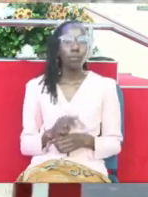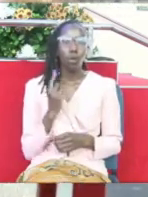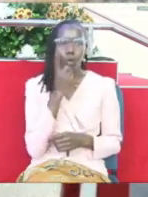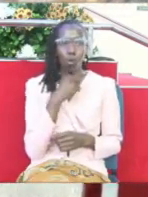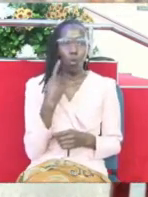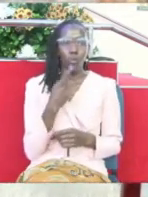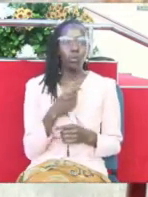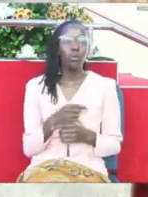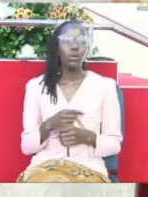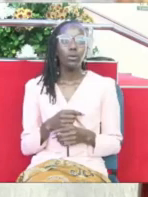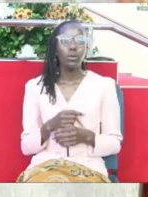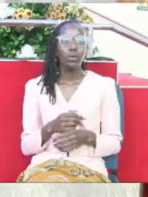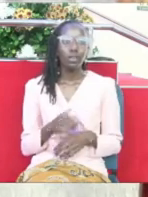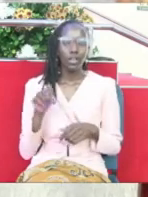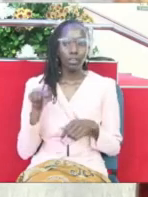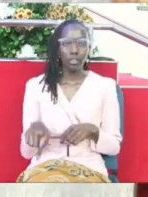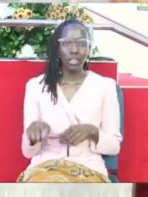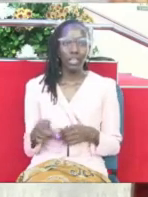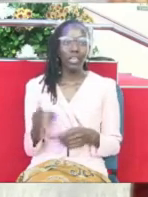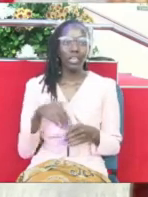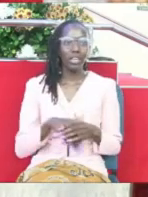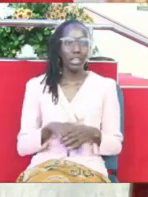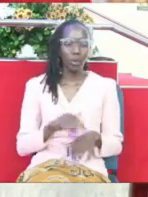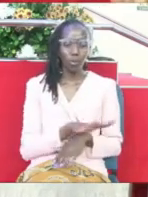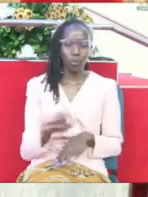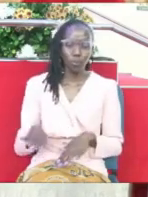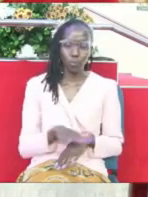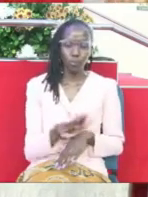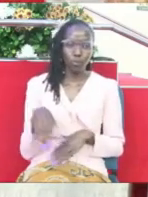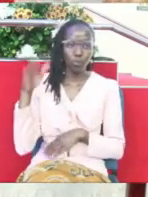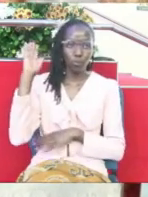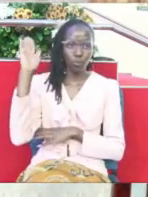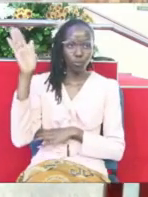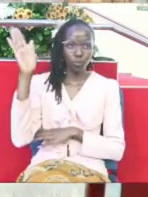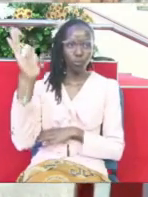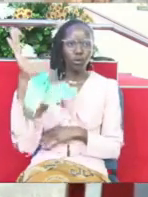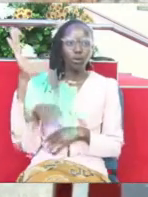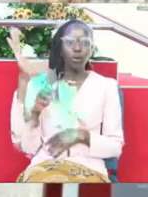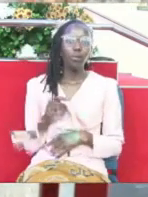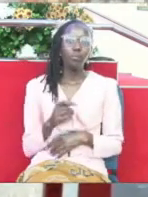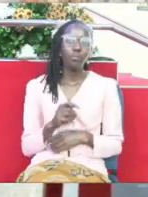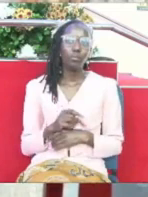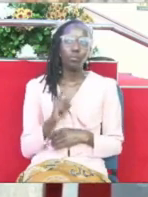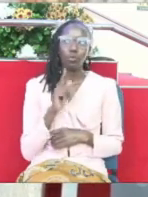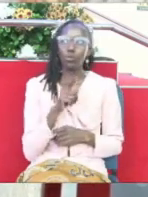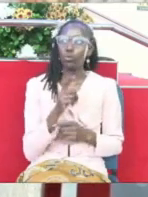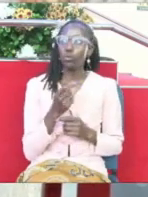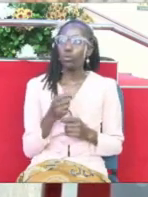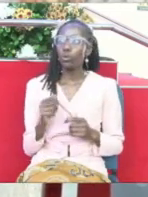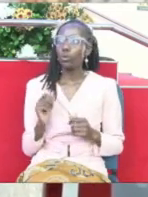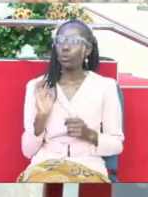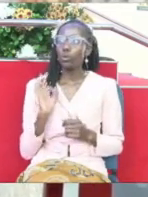High. Neno linasema kwamba anayeishi katika anayedumu katika siri za aliye juu zaidi. Shall abide under the shadow of the Almighty. Atakuwa chini